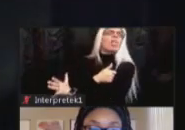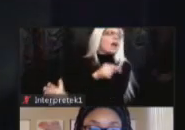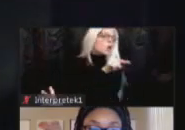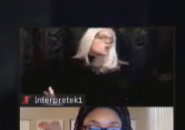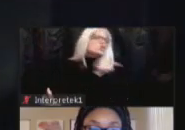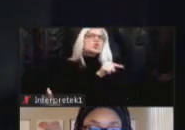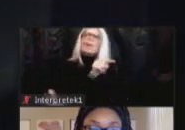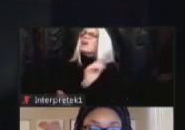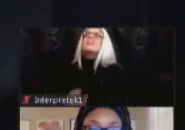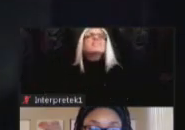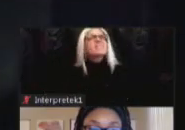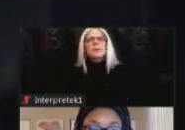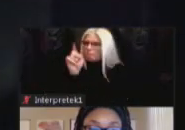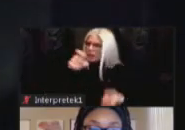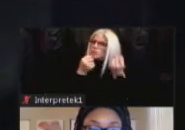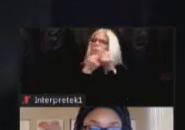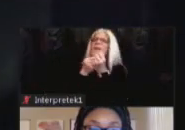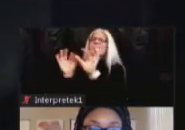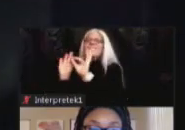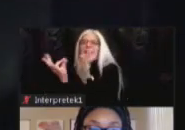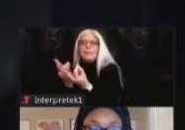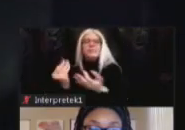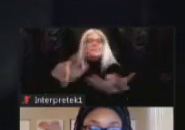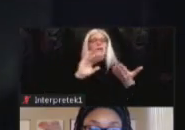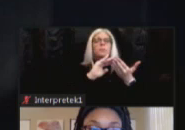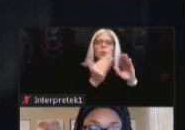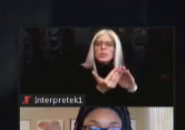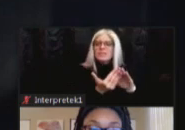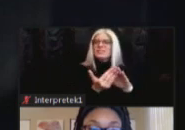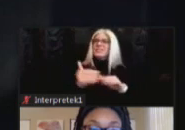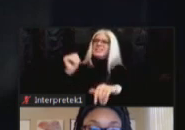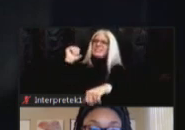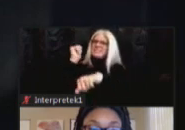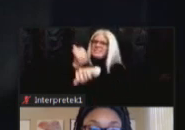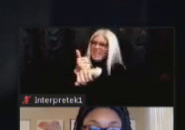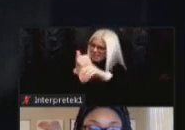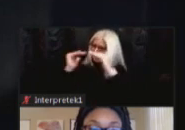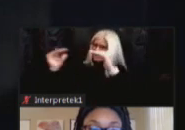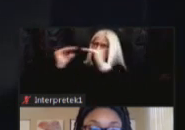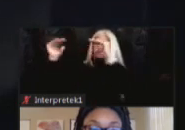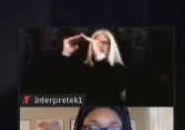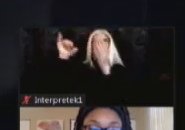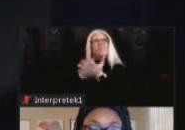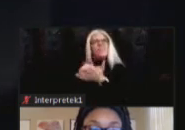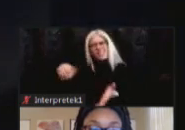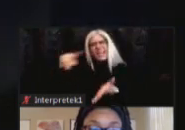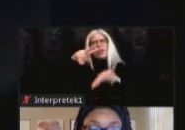for community-based mentors so that children are reading by age 3.